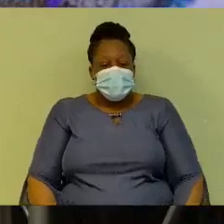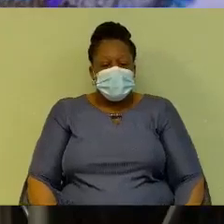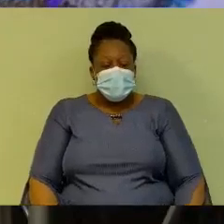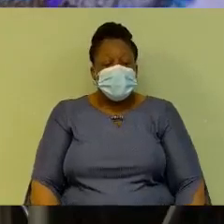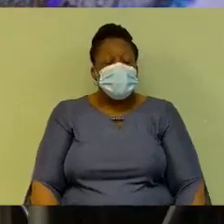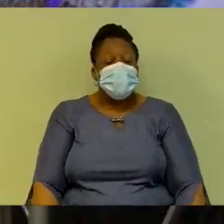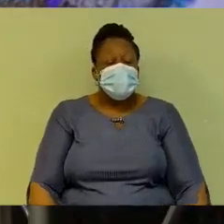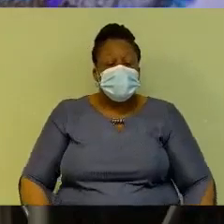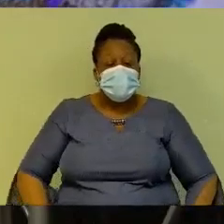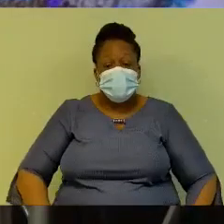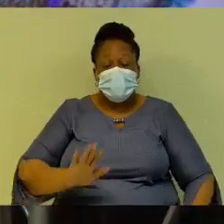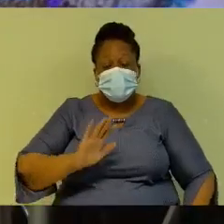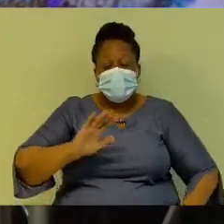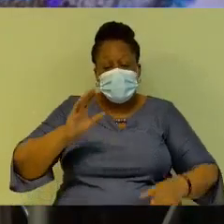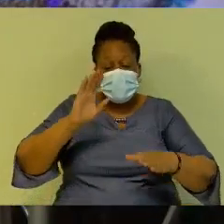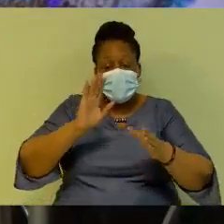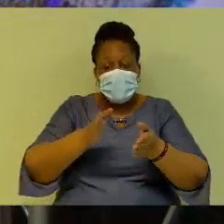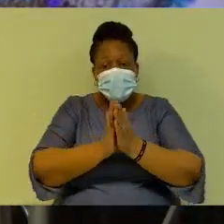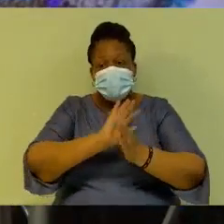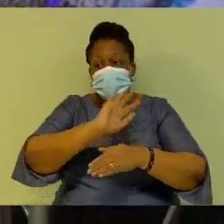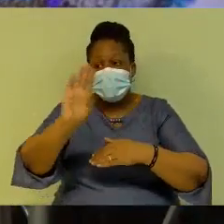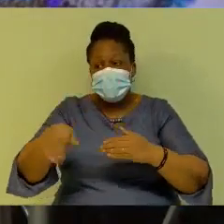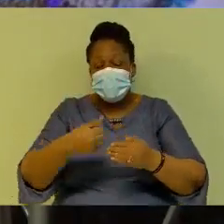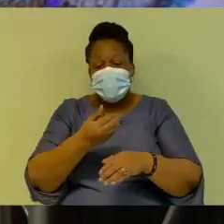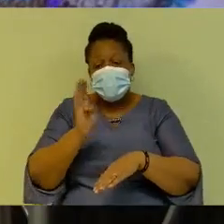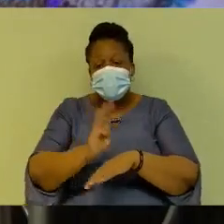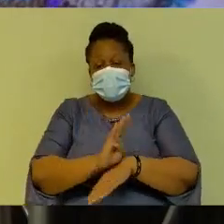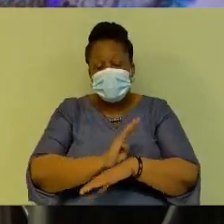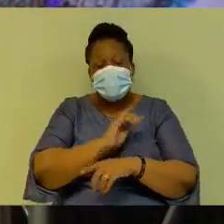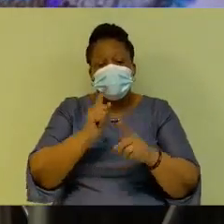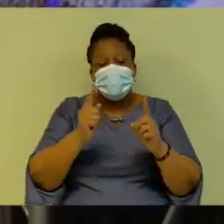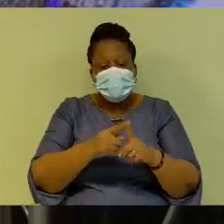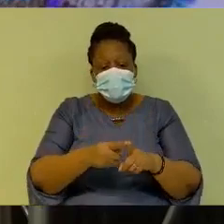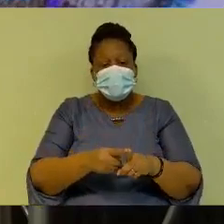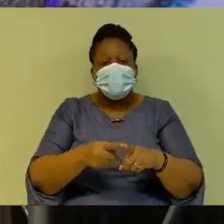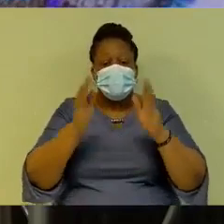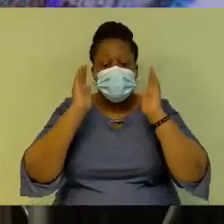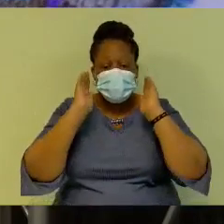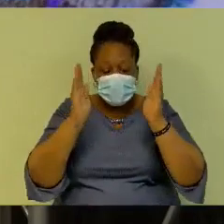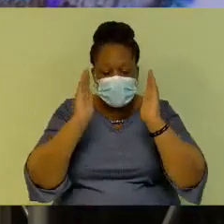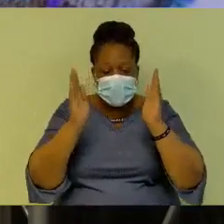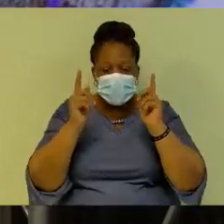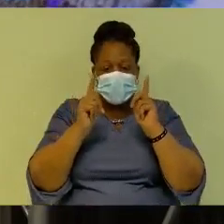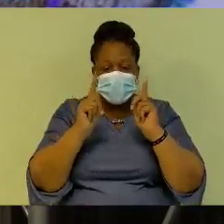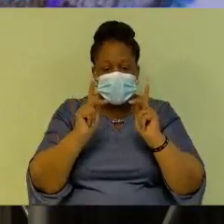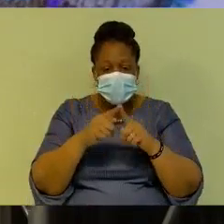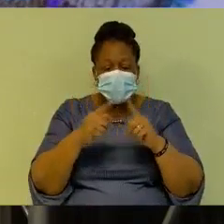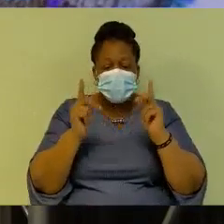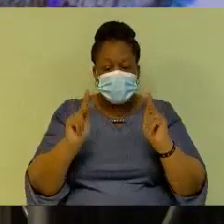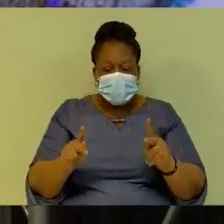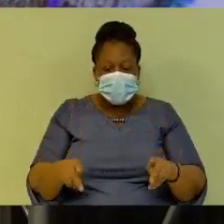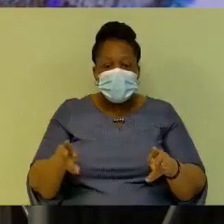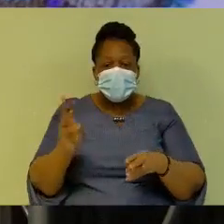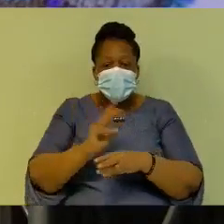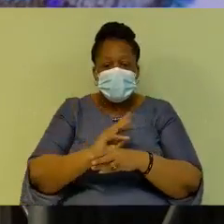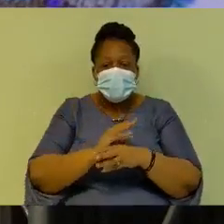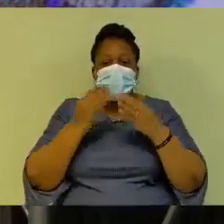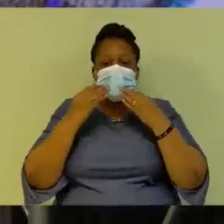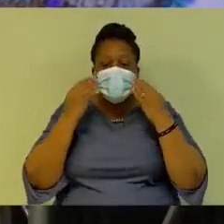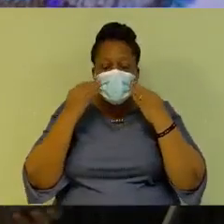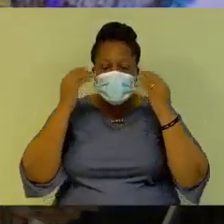very serious and take measures to prevent yourself becoming a victim by persons wearing masks. Thank you.